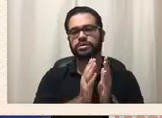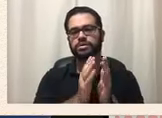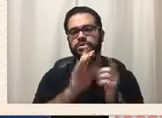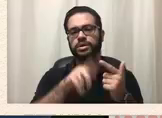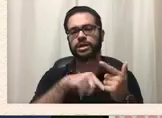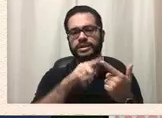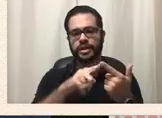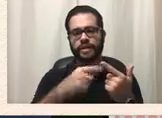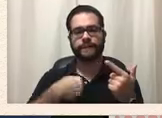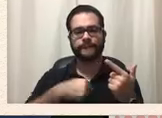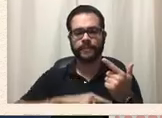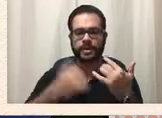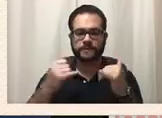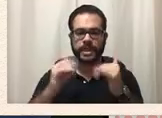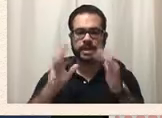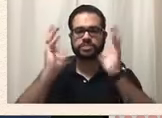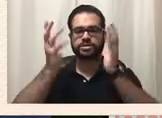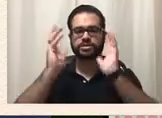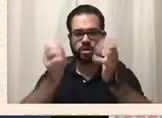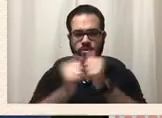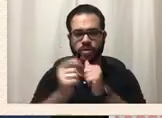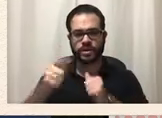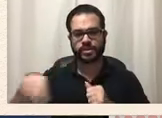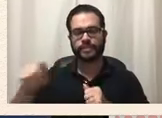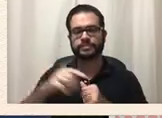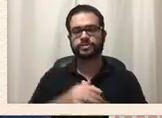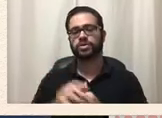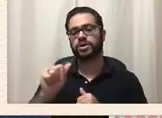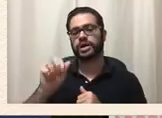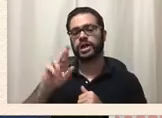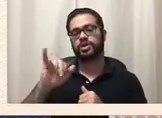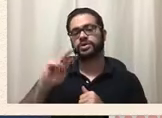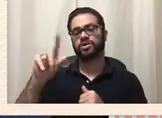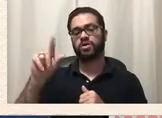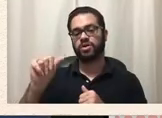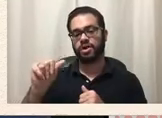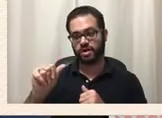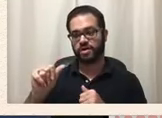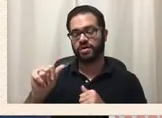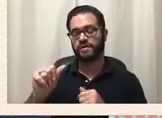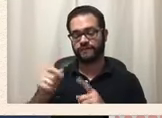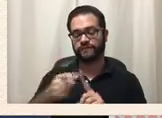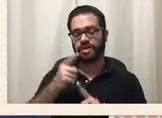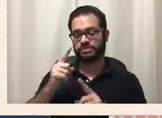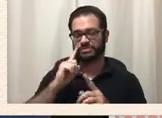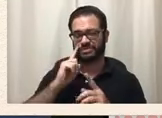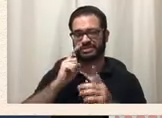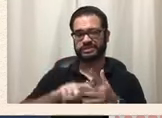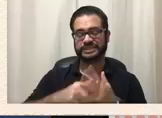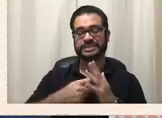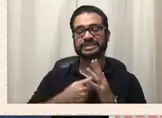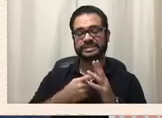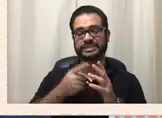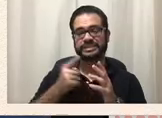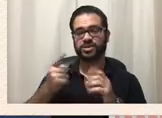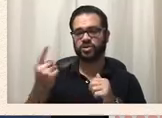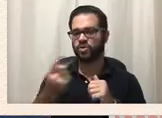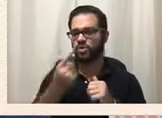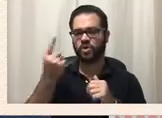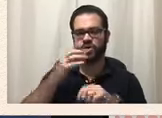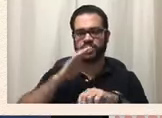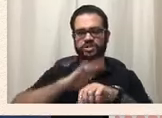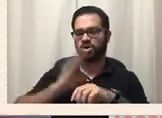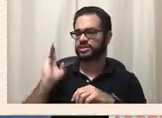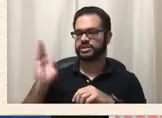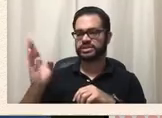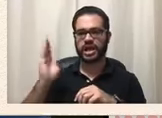And so Arizona, from the very beginning, when he started joining us, he was always on the sideline chirping, talking